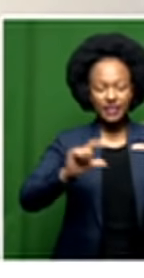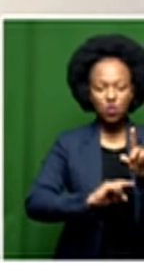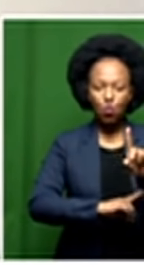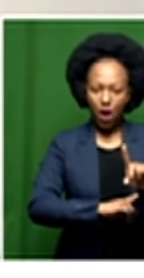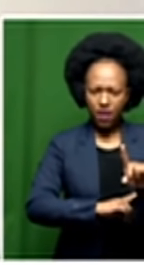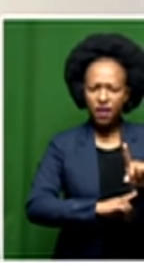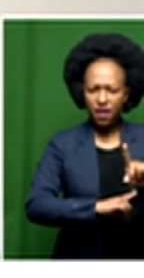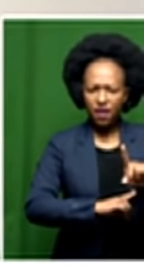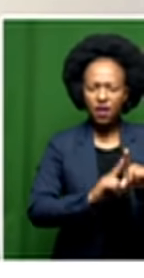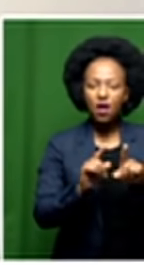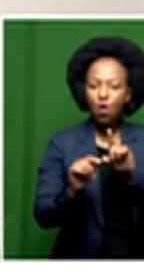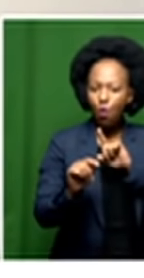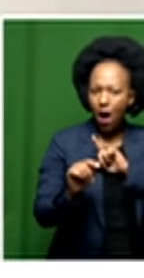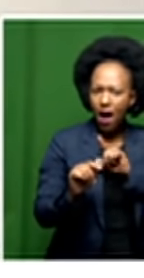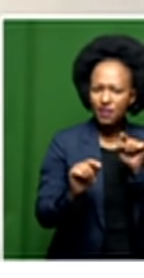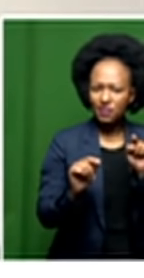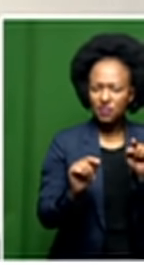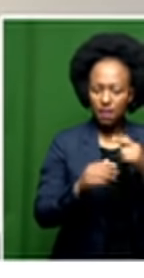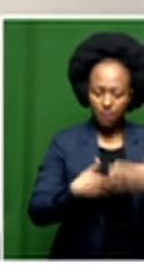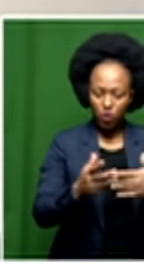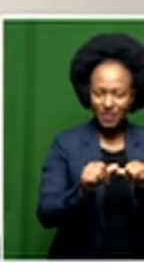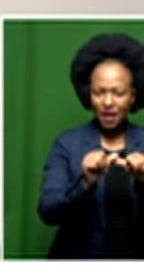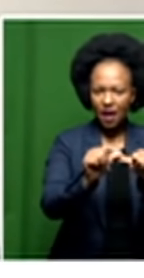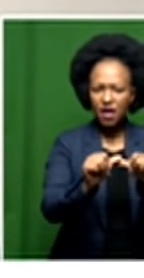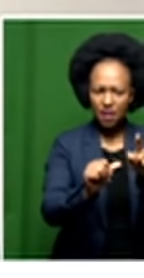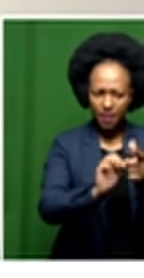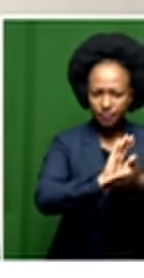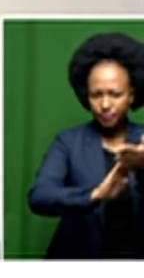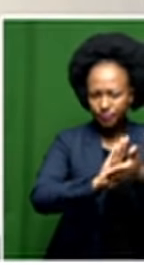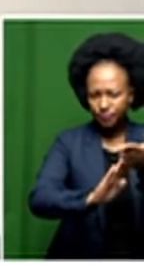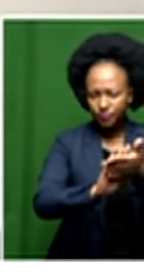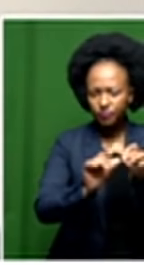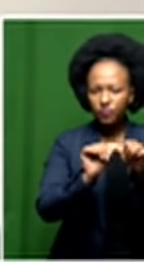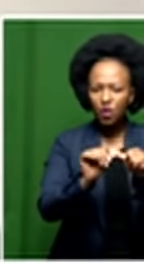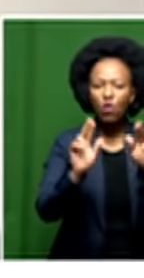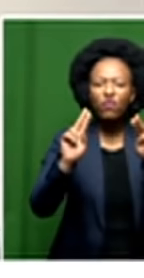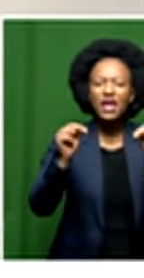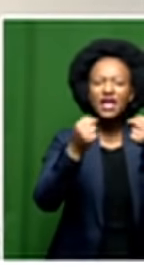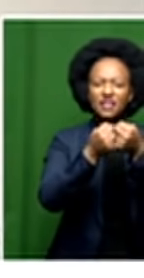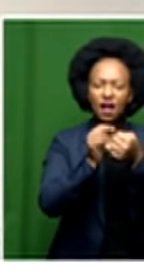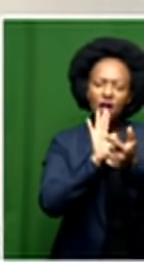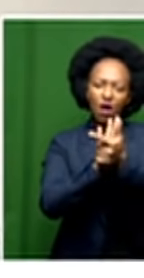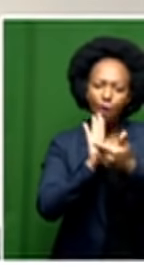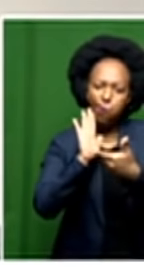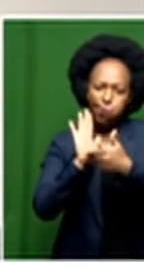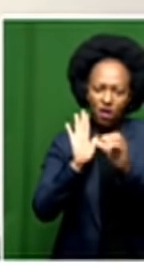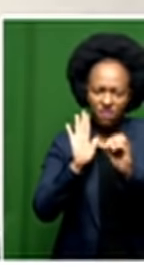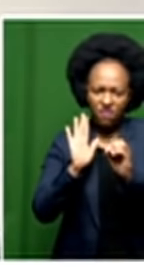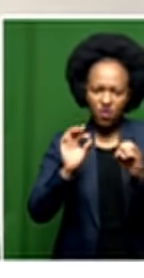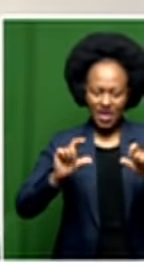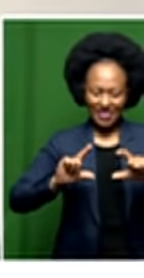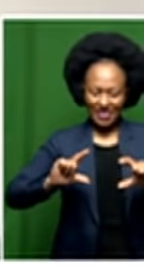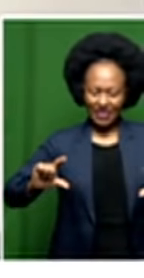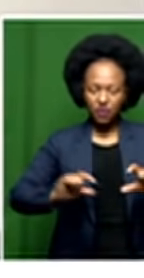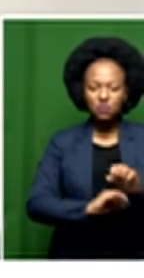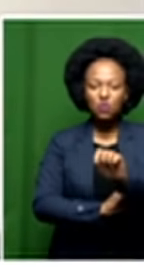regular elections, and the procedure by which those elections are to be held is prescribed in national legislation. And then you have Section